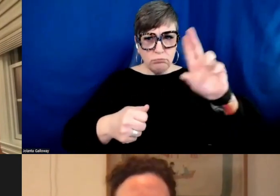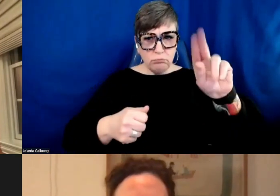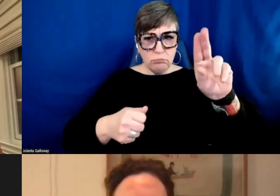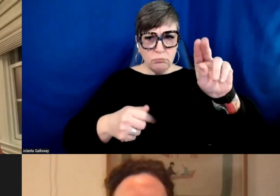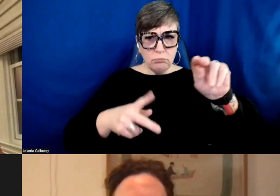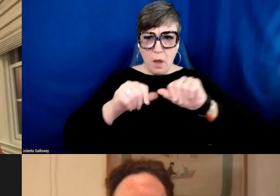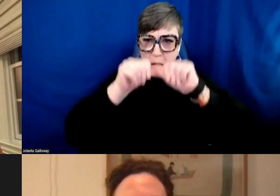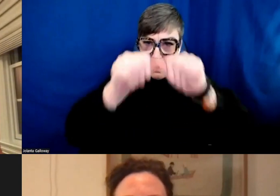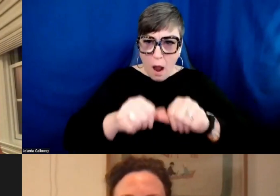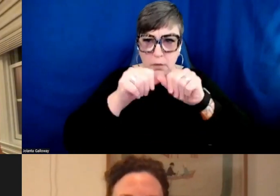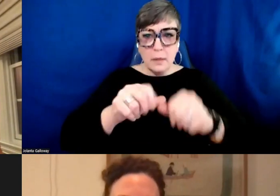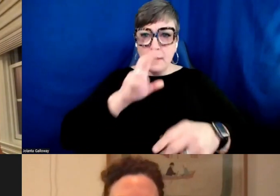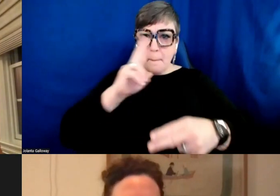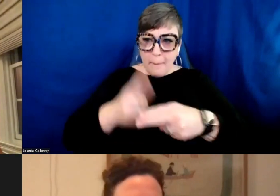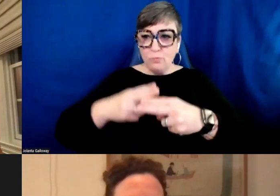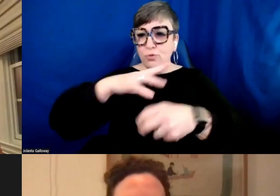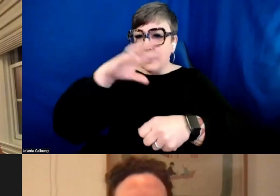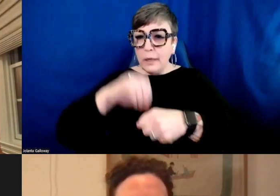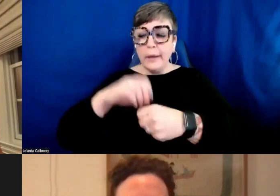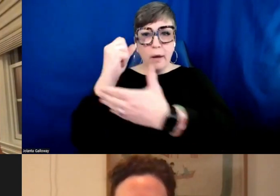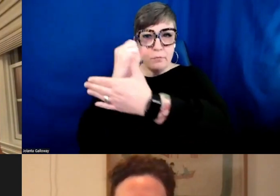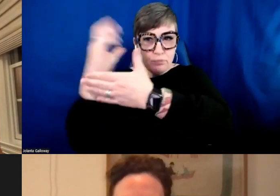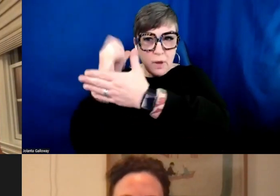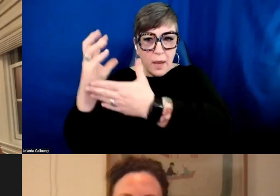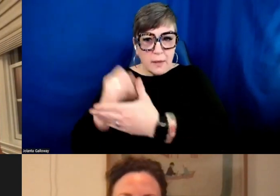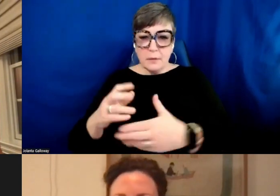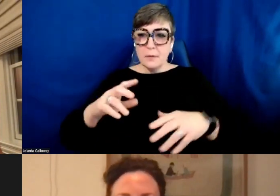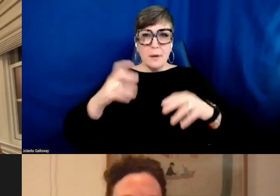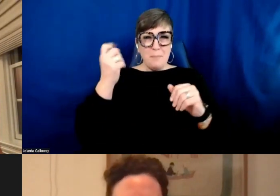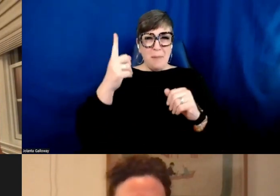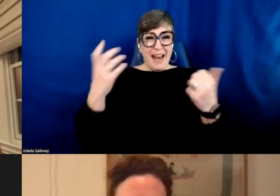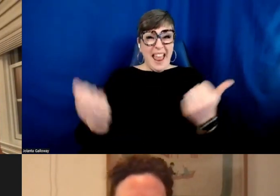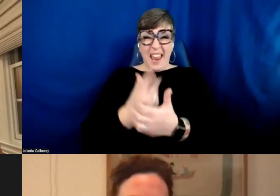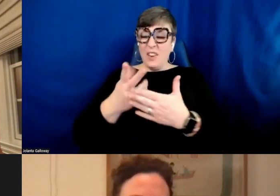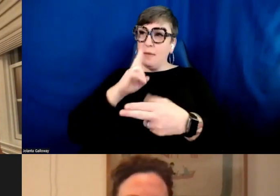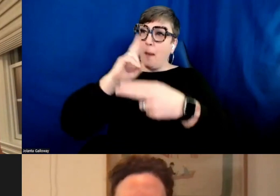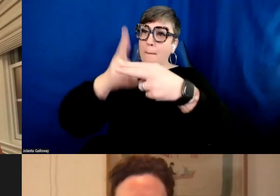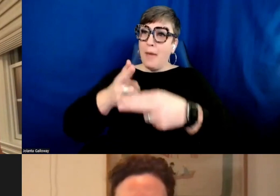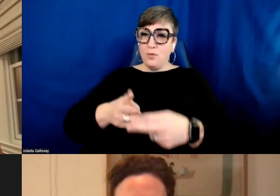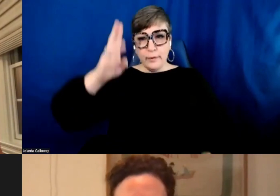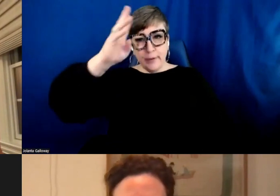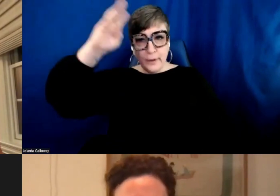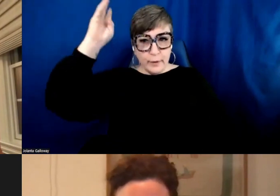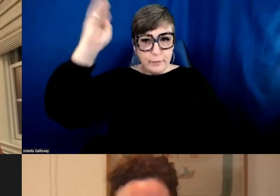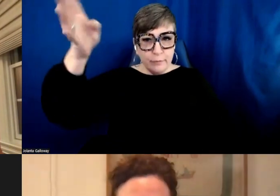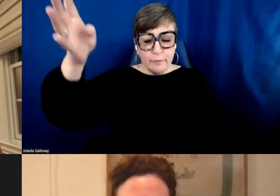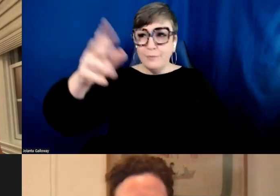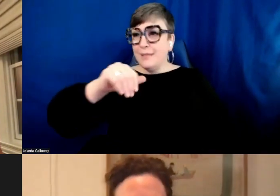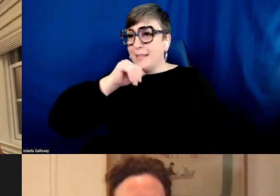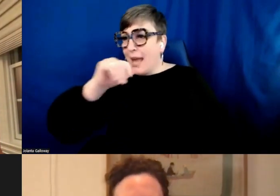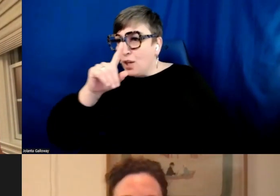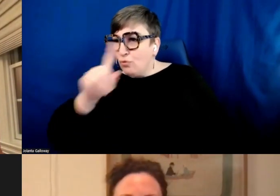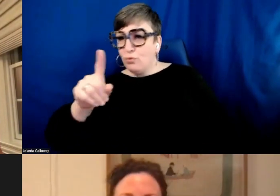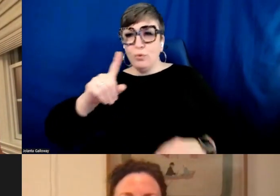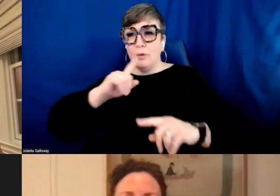press. But as I tried to show in my talk, almost everything that was mentioned is not true and not corroborated by what's actually in the